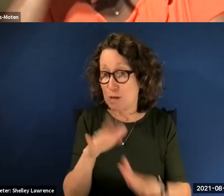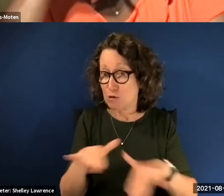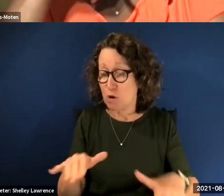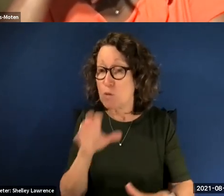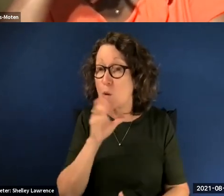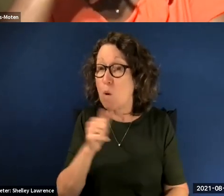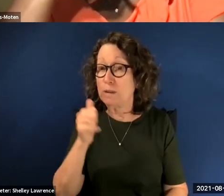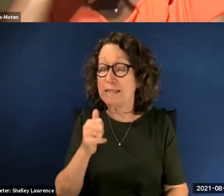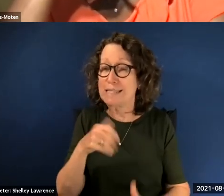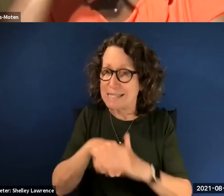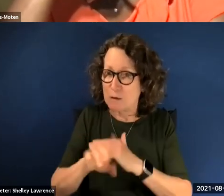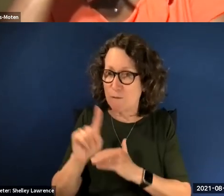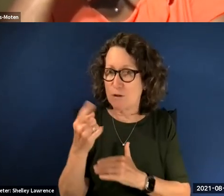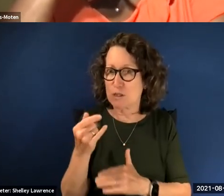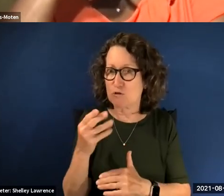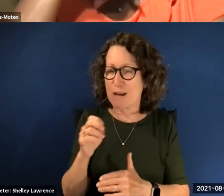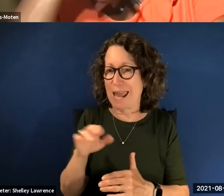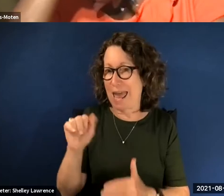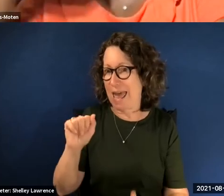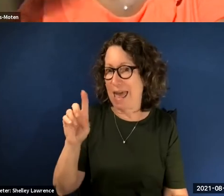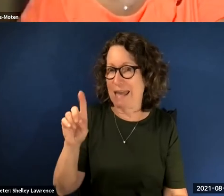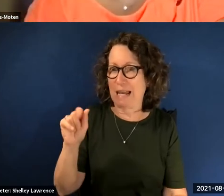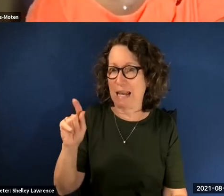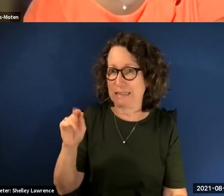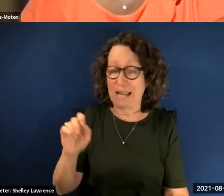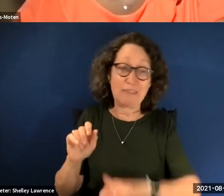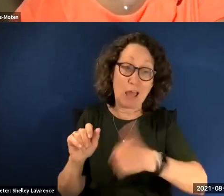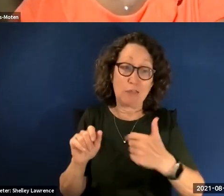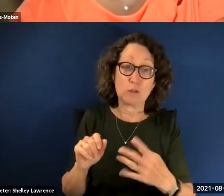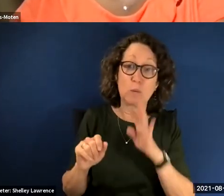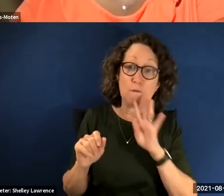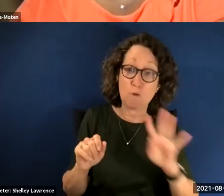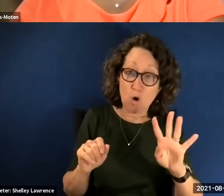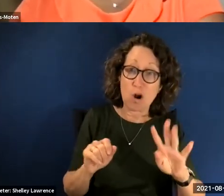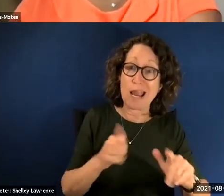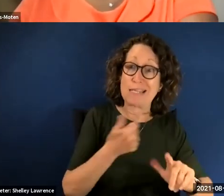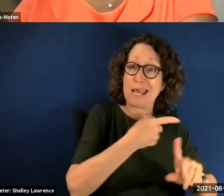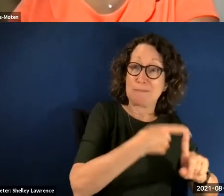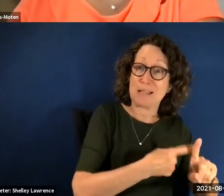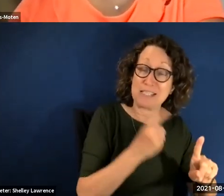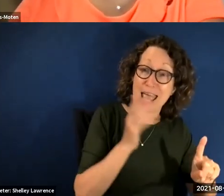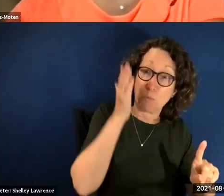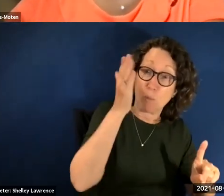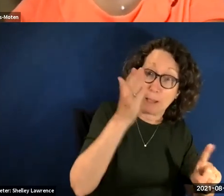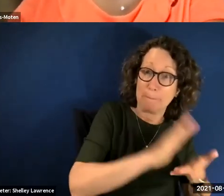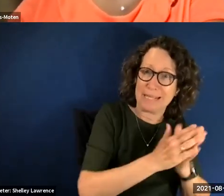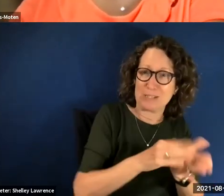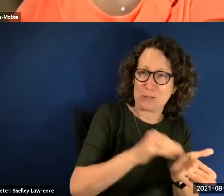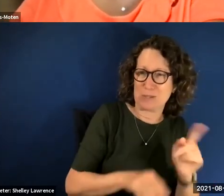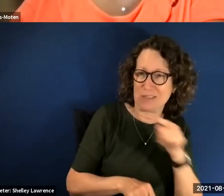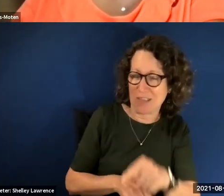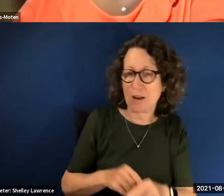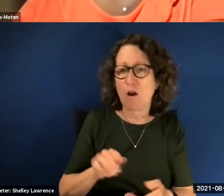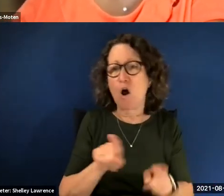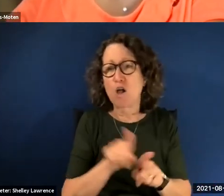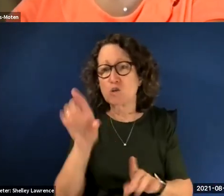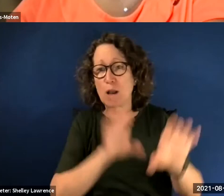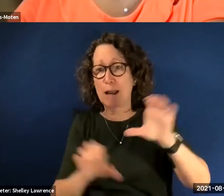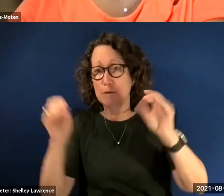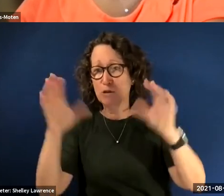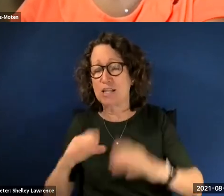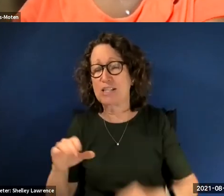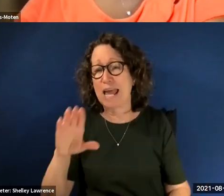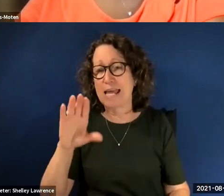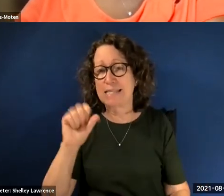which is entering first grade at Adelante, and the other two are 4 and 10 months and future students there. Also a chemistry professor at Santa Barbara